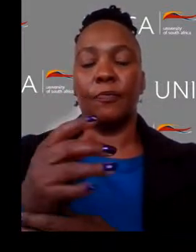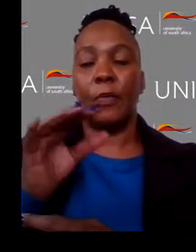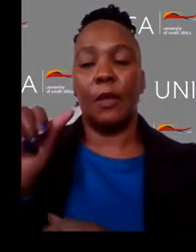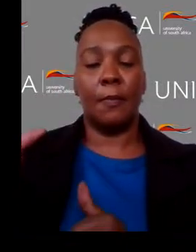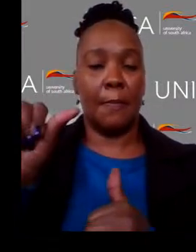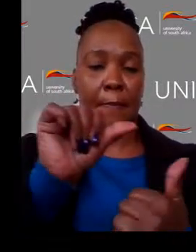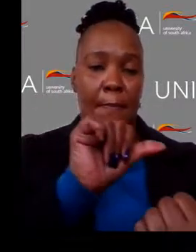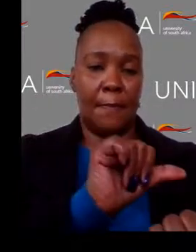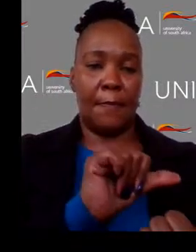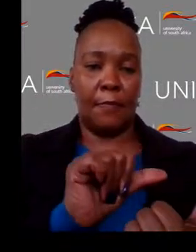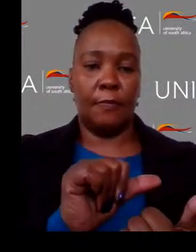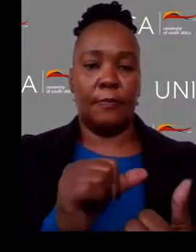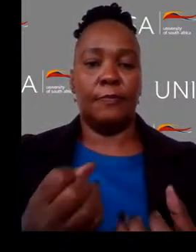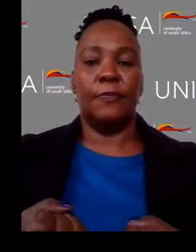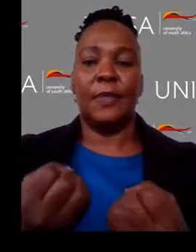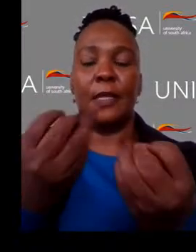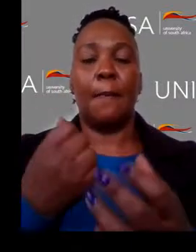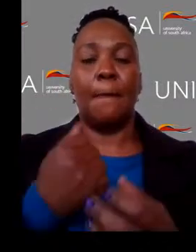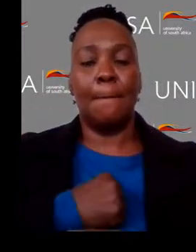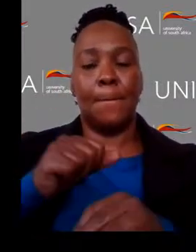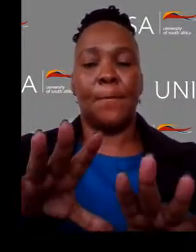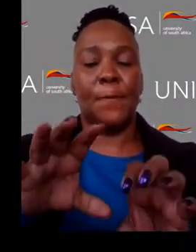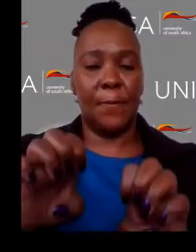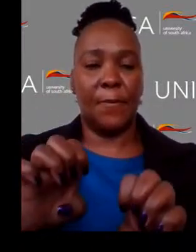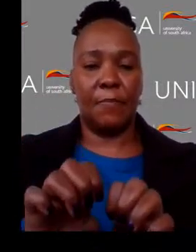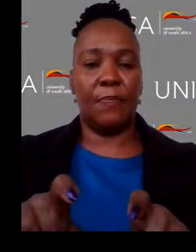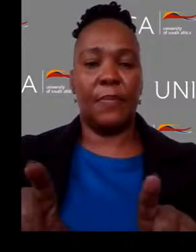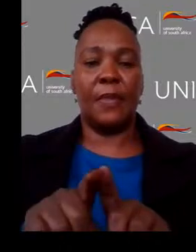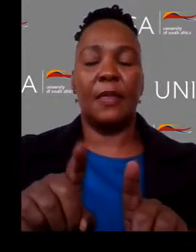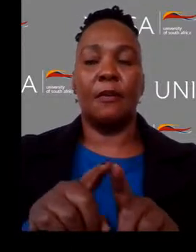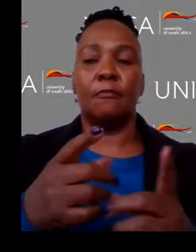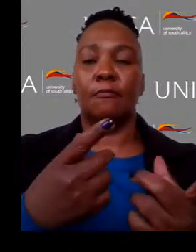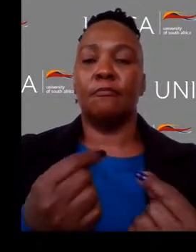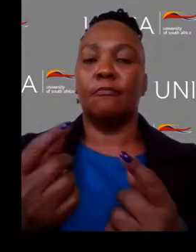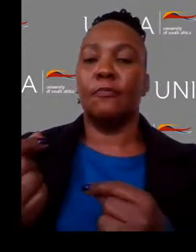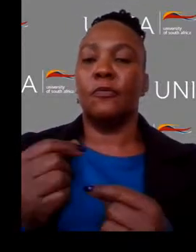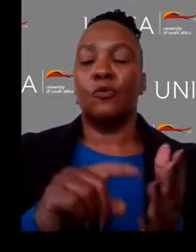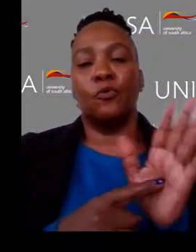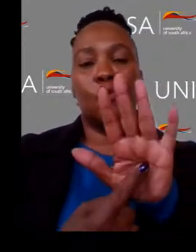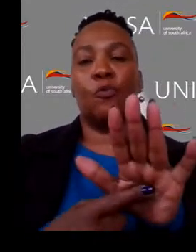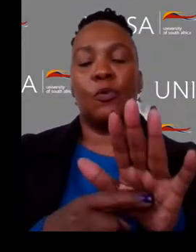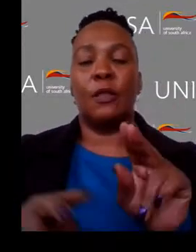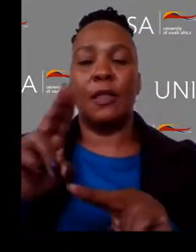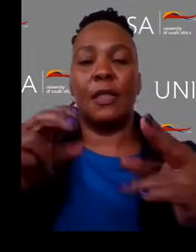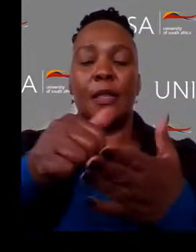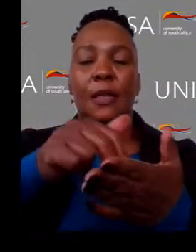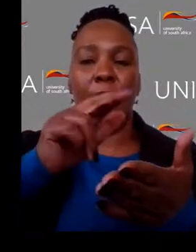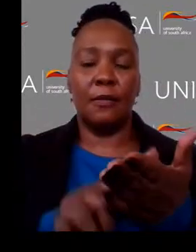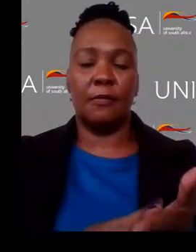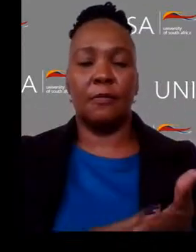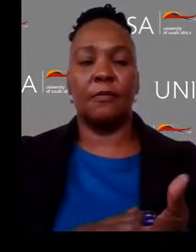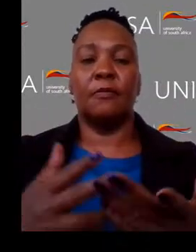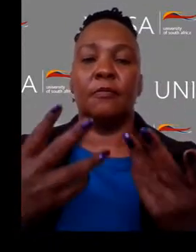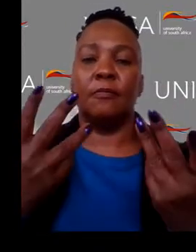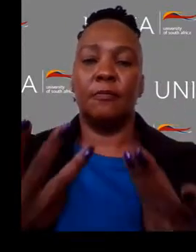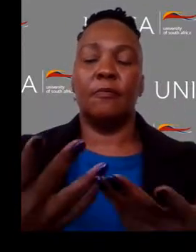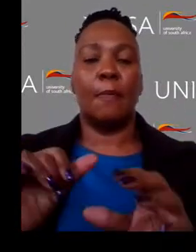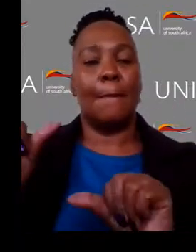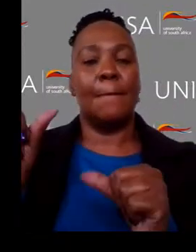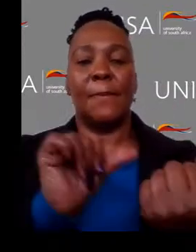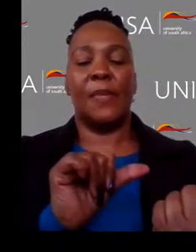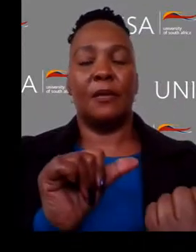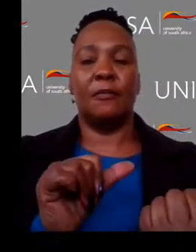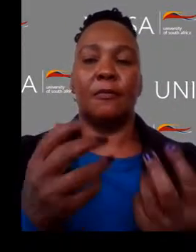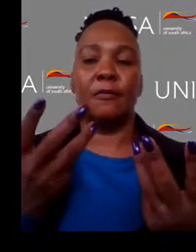you submit on myExams, as you did, we showed with the Invigilator app. And then you go back to